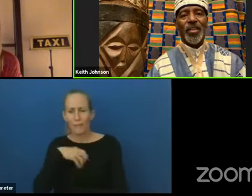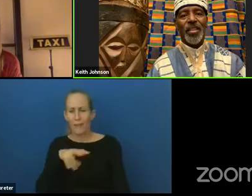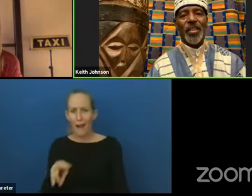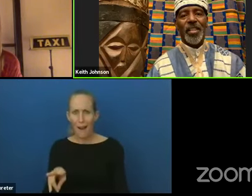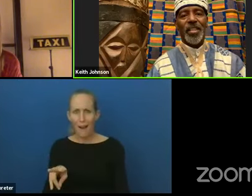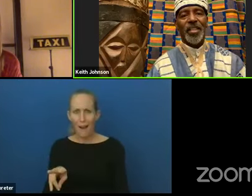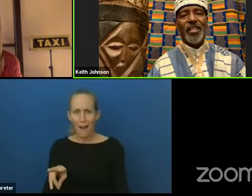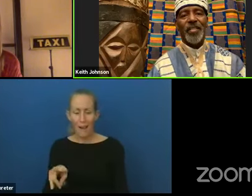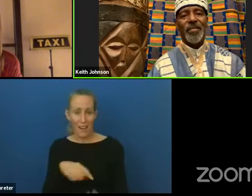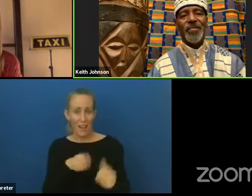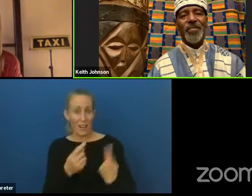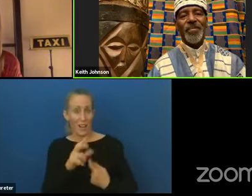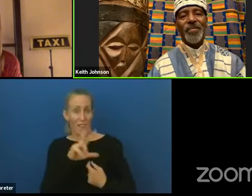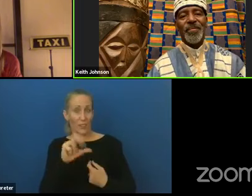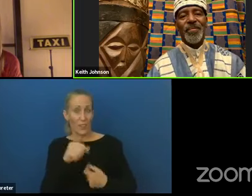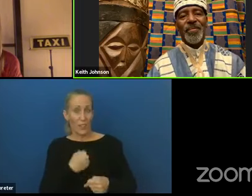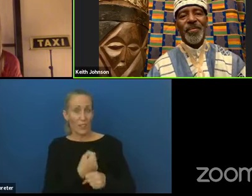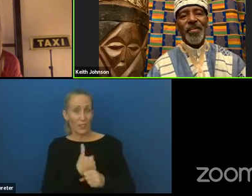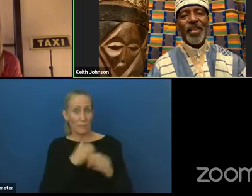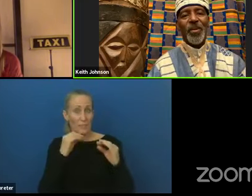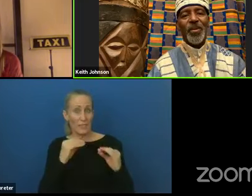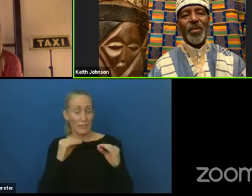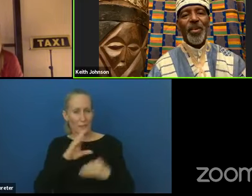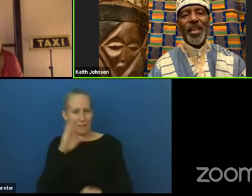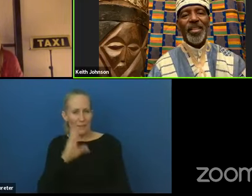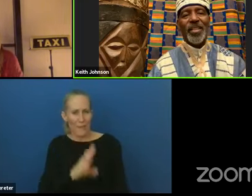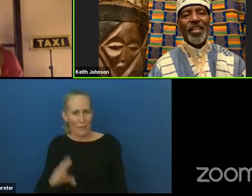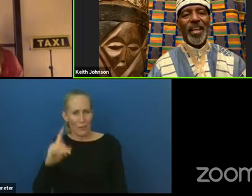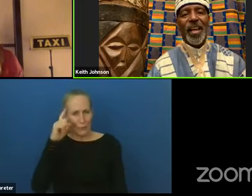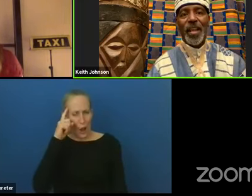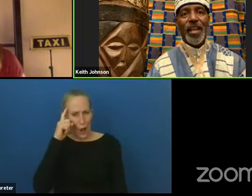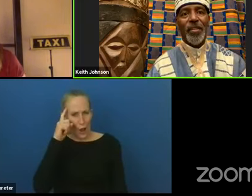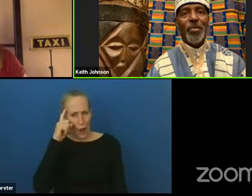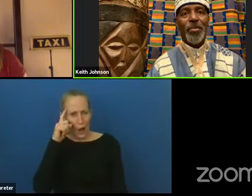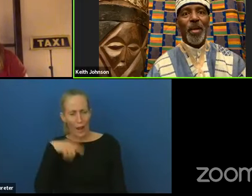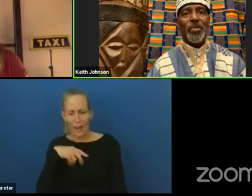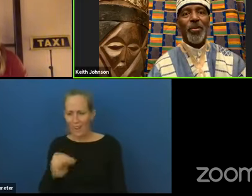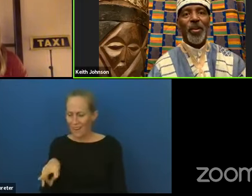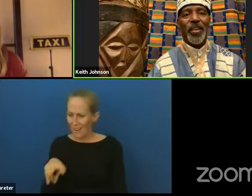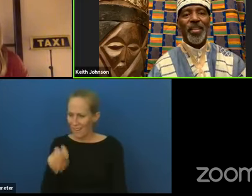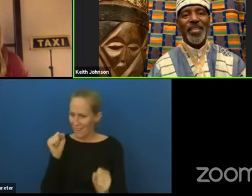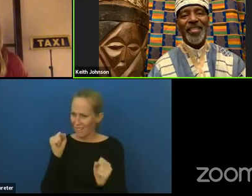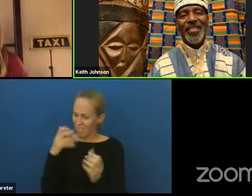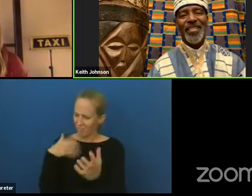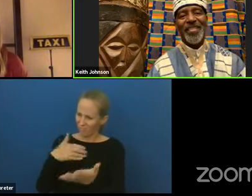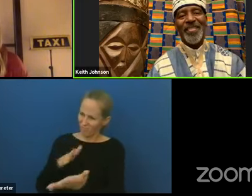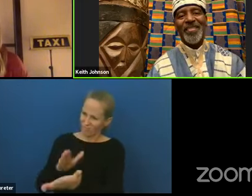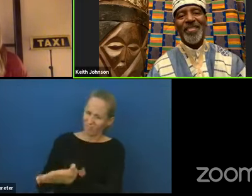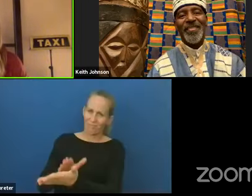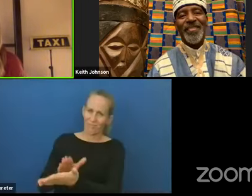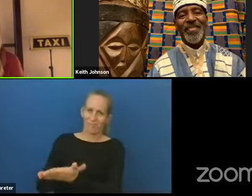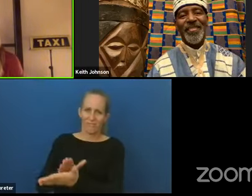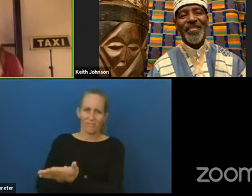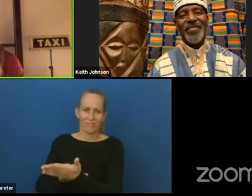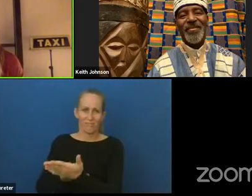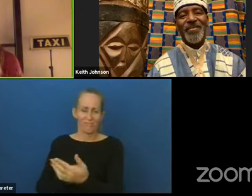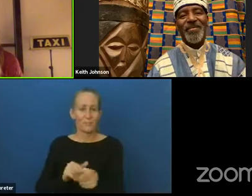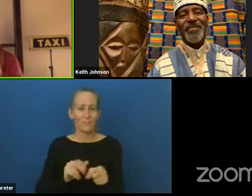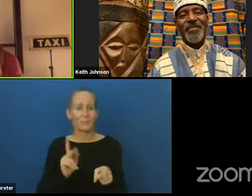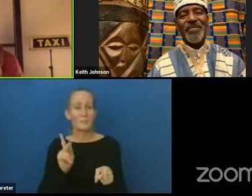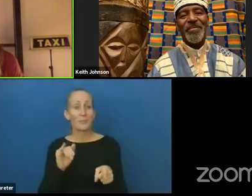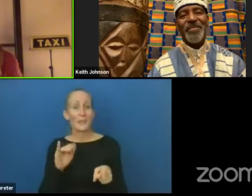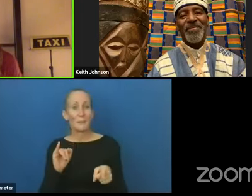30 years of teaching. And it was amazing. And I give him props for it. There's so many